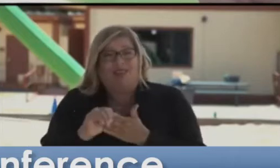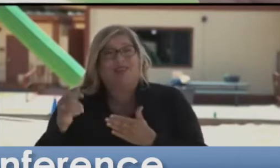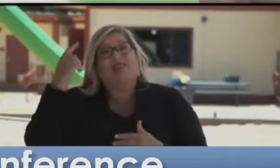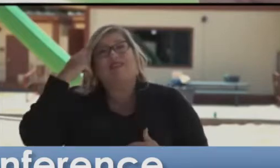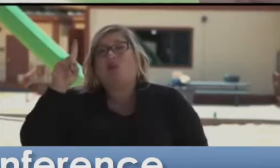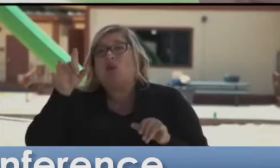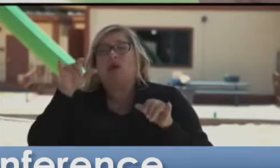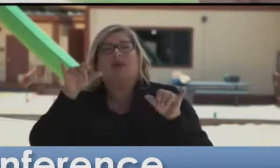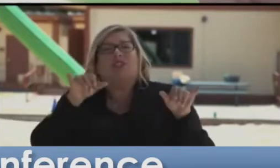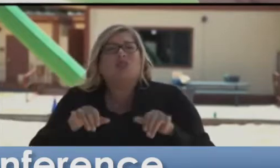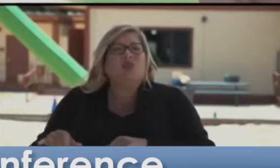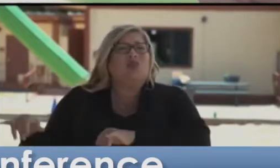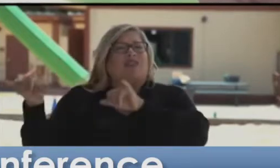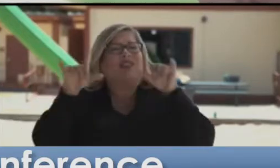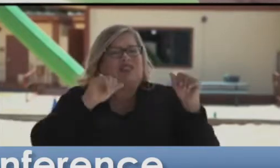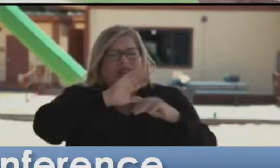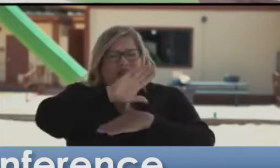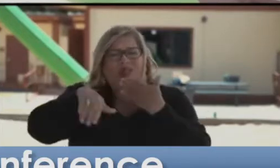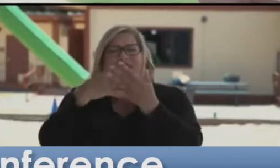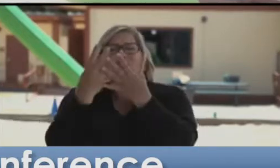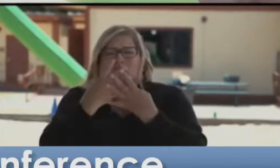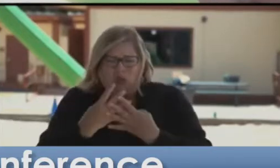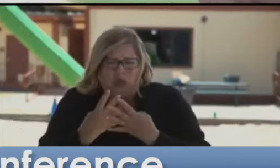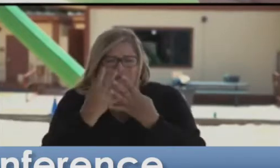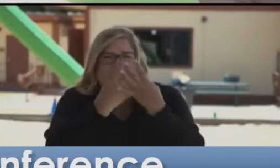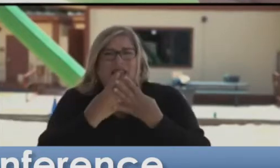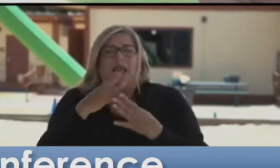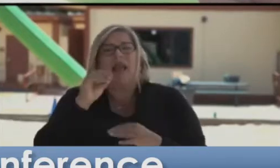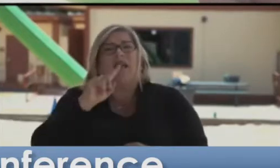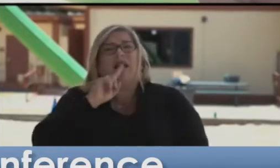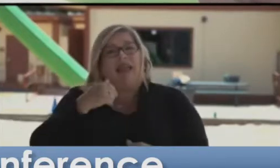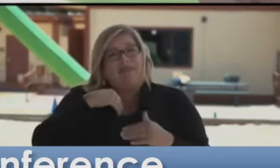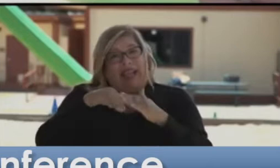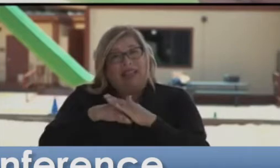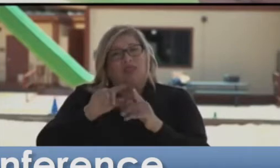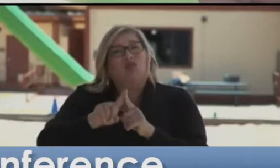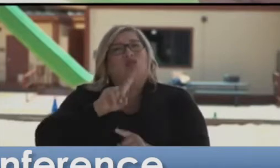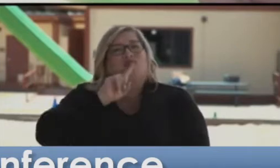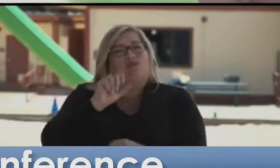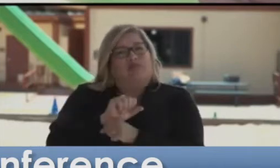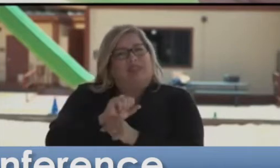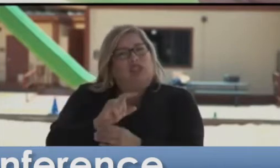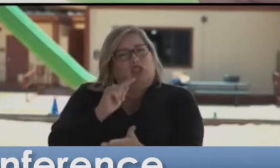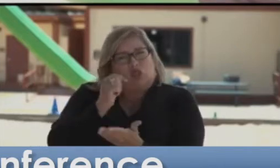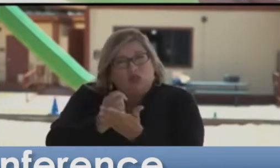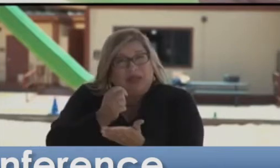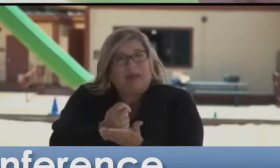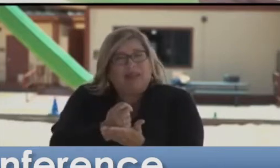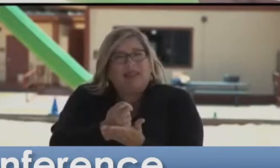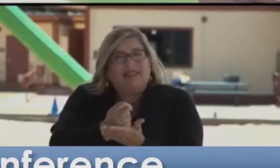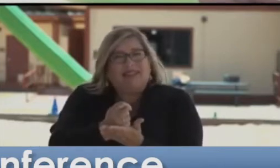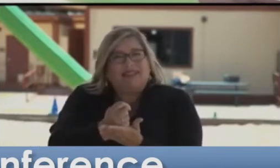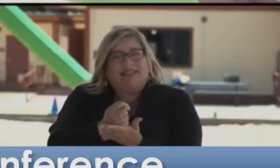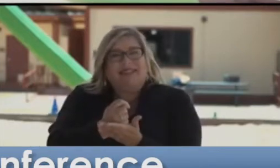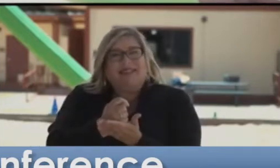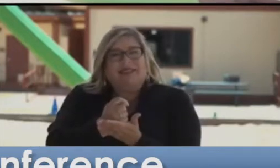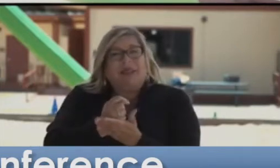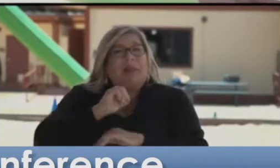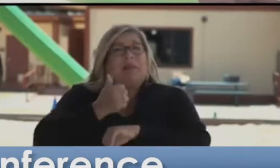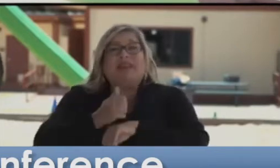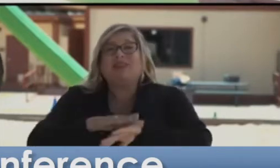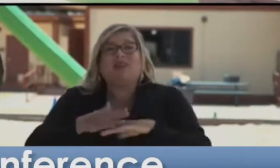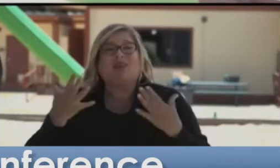universal screening and access to real treatment based upon need for every child 0